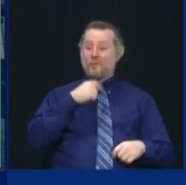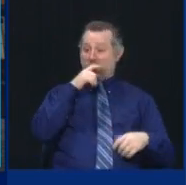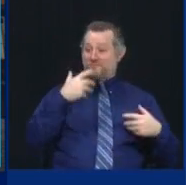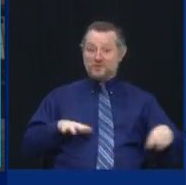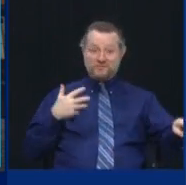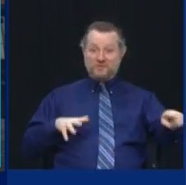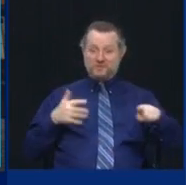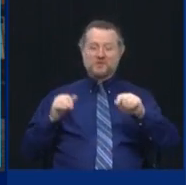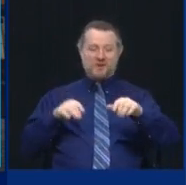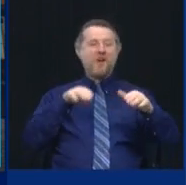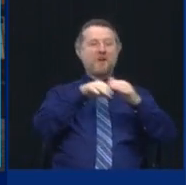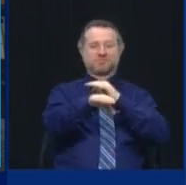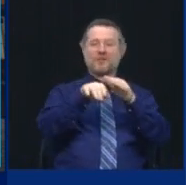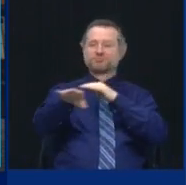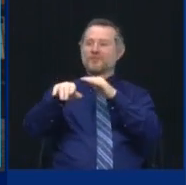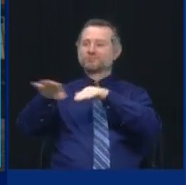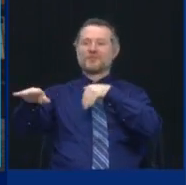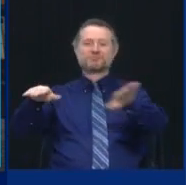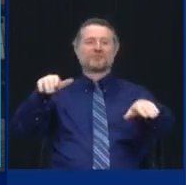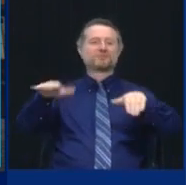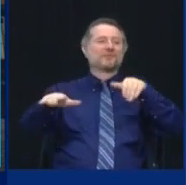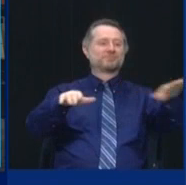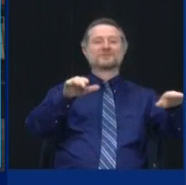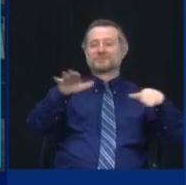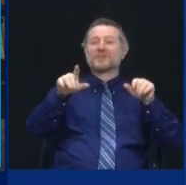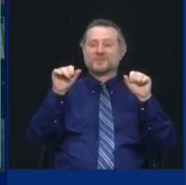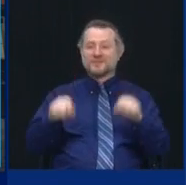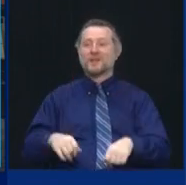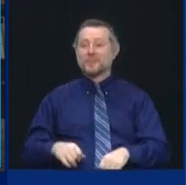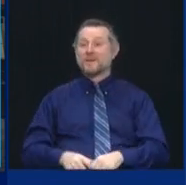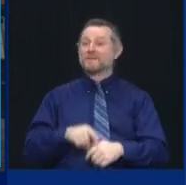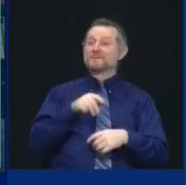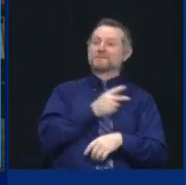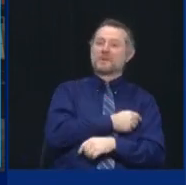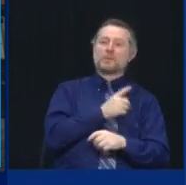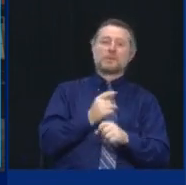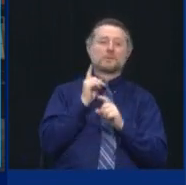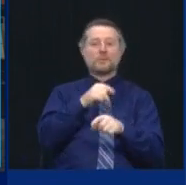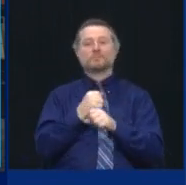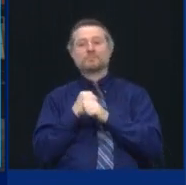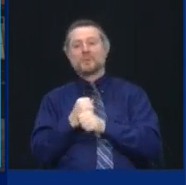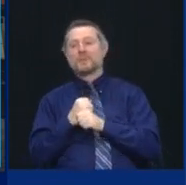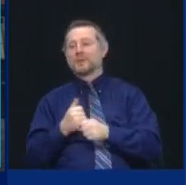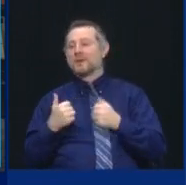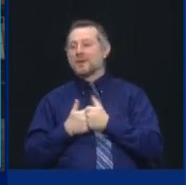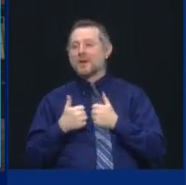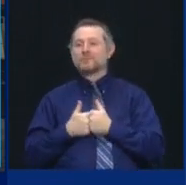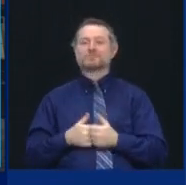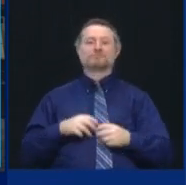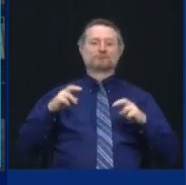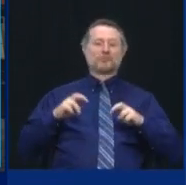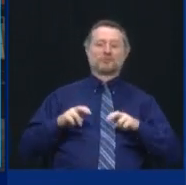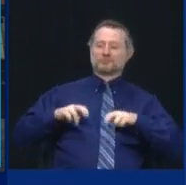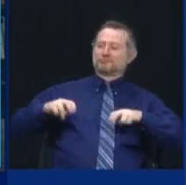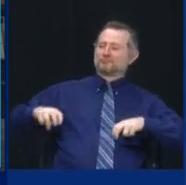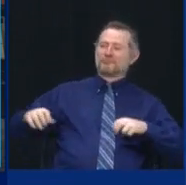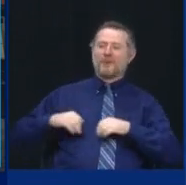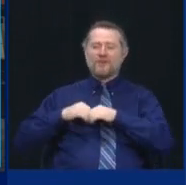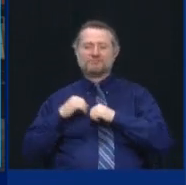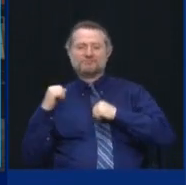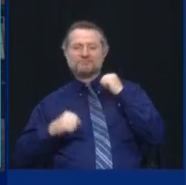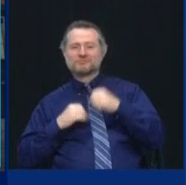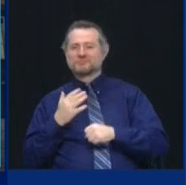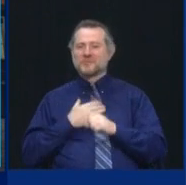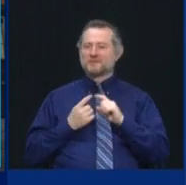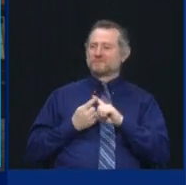yes, if you're vaccinated and you go to a ball game, you sit in a vaccinated section and you sit next to your buddies and your